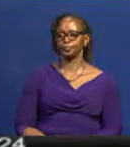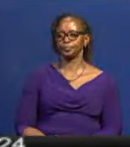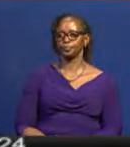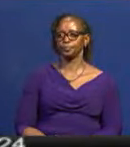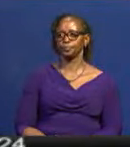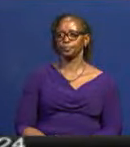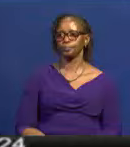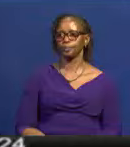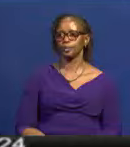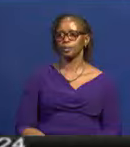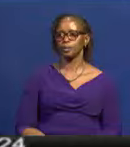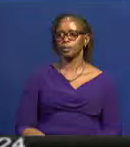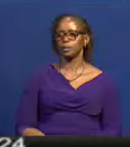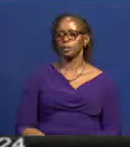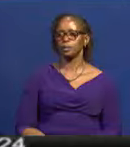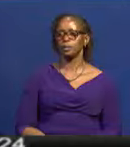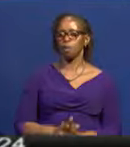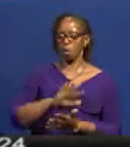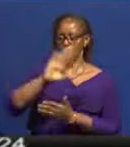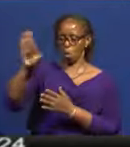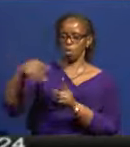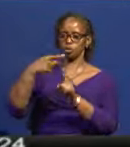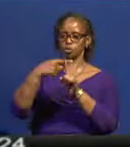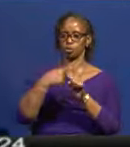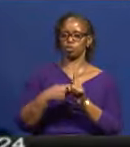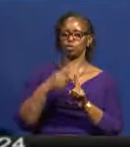is my last name, making a total of